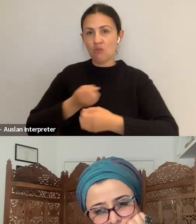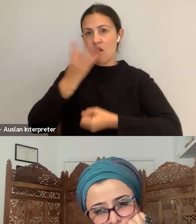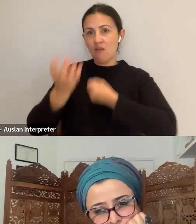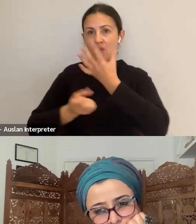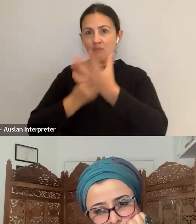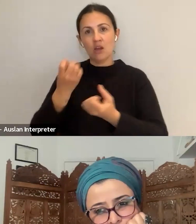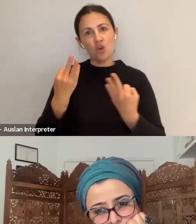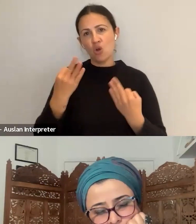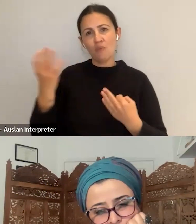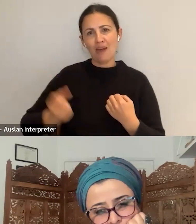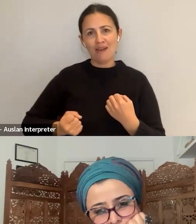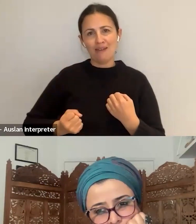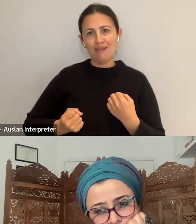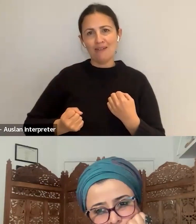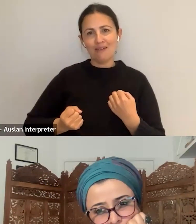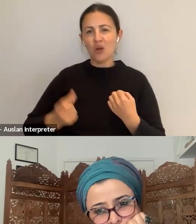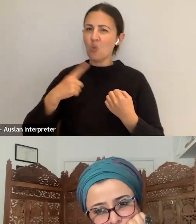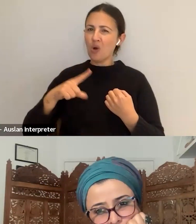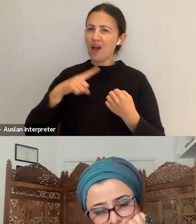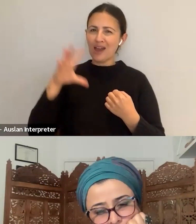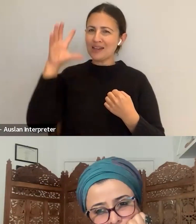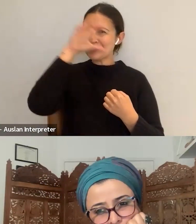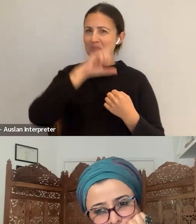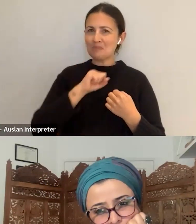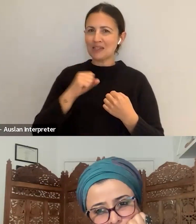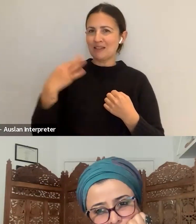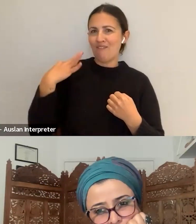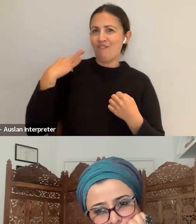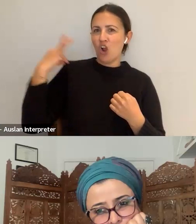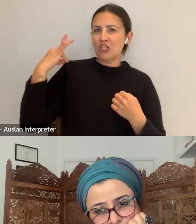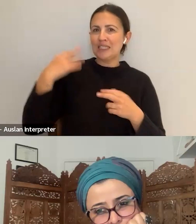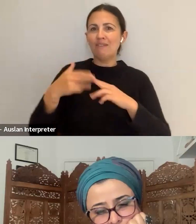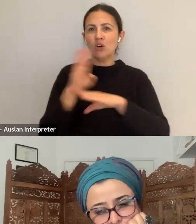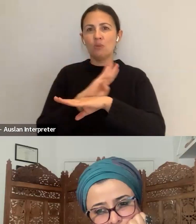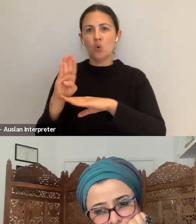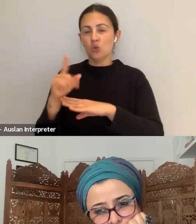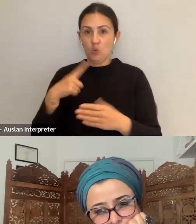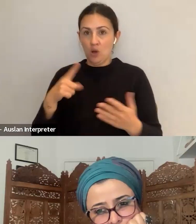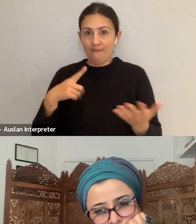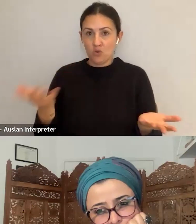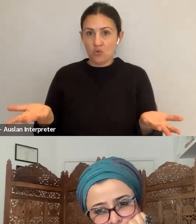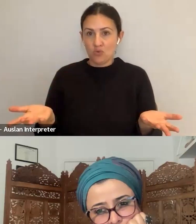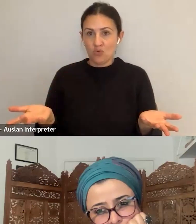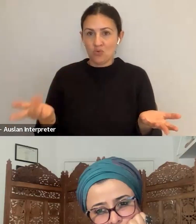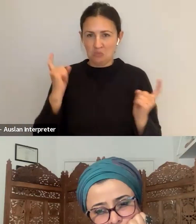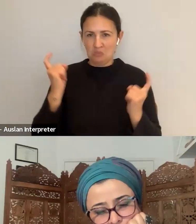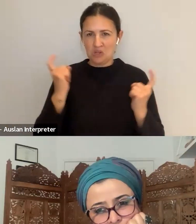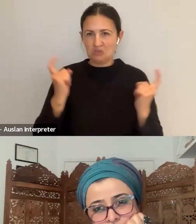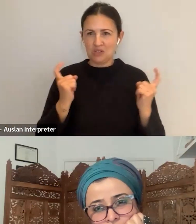is it a standard and expectation that board members are there in a voluntary capacity? And I might hand that to